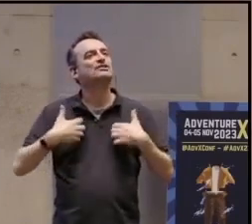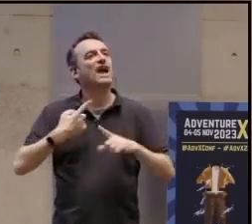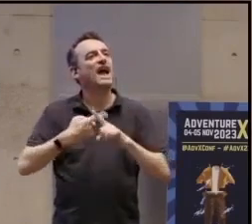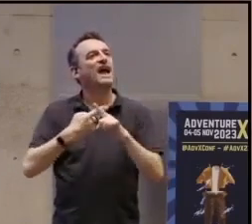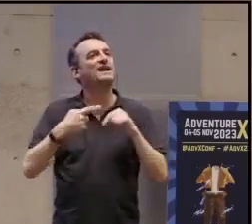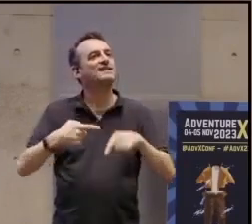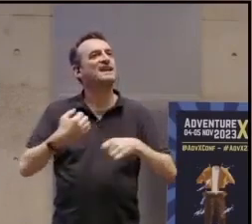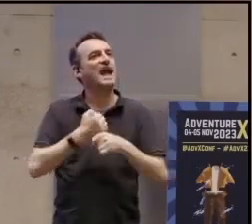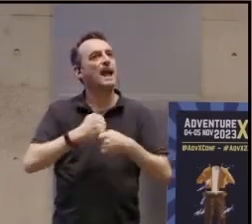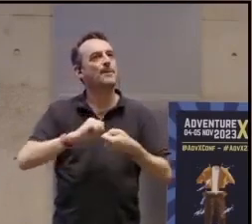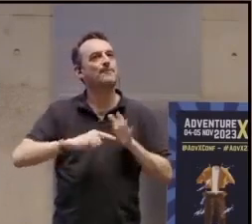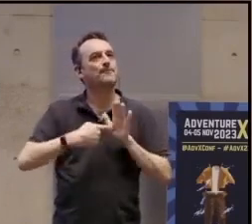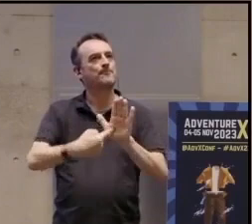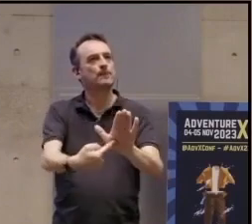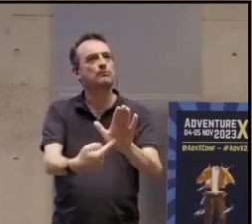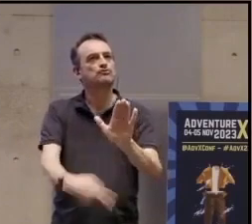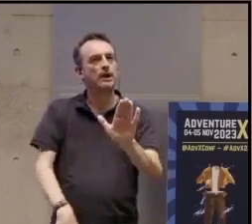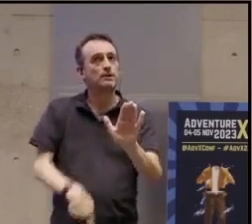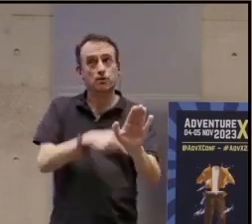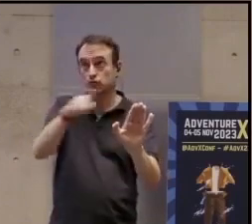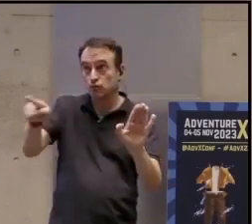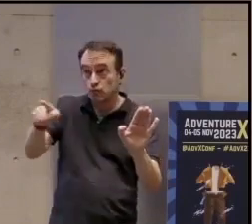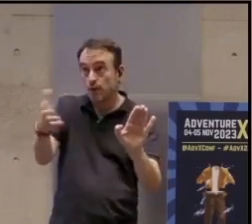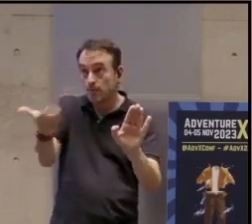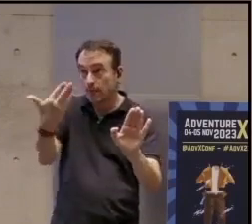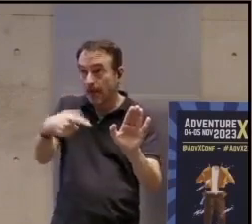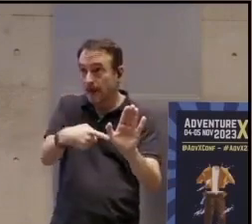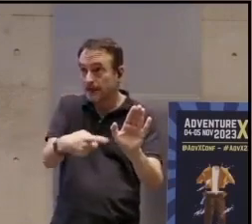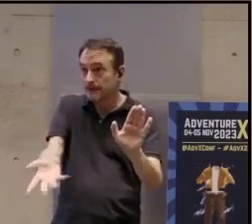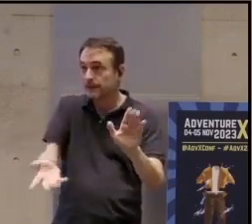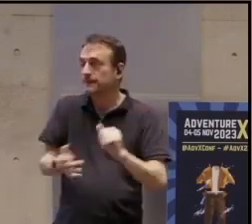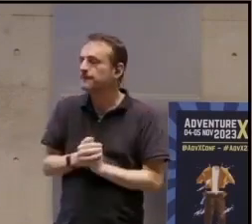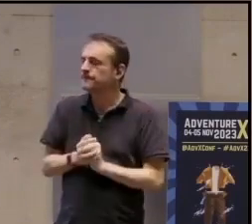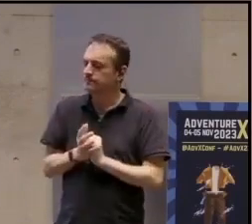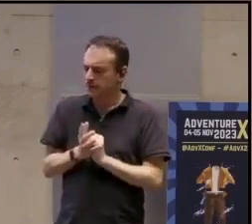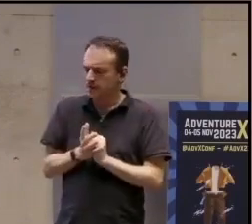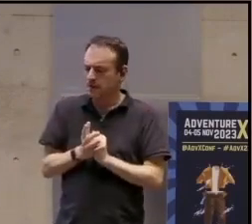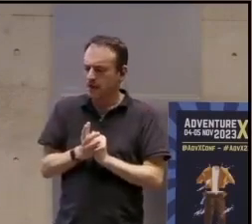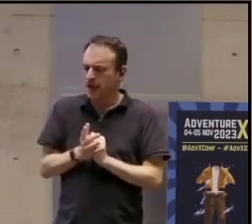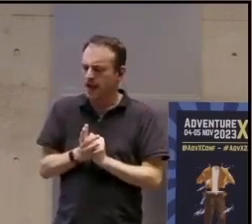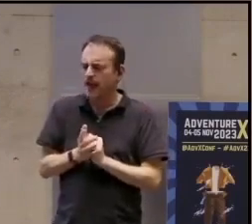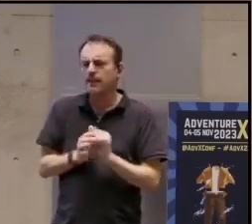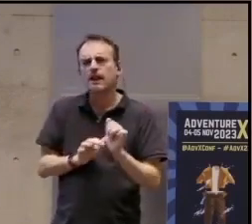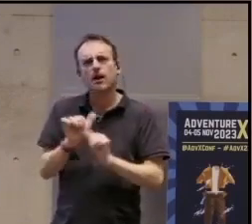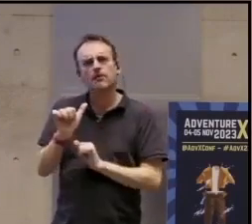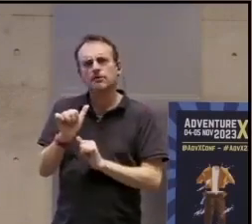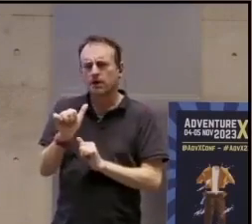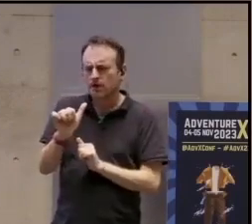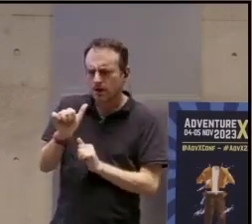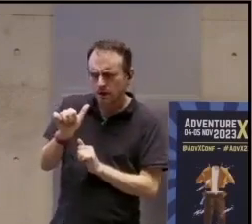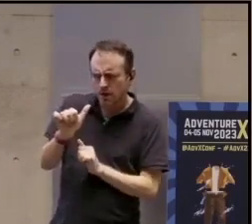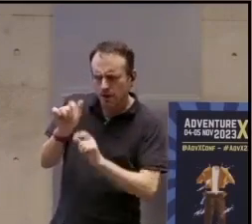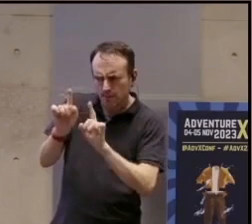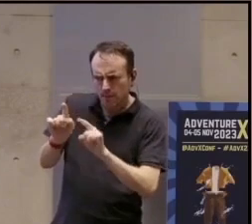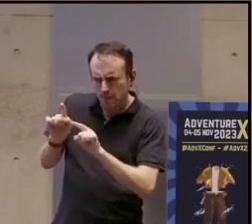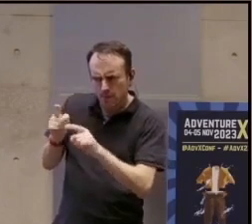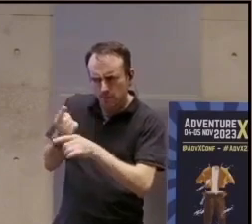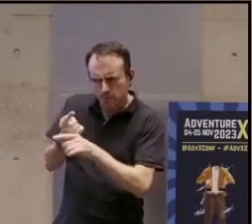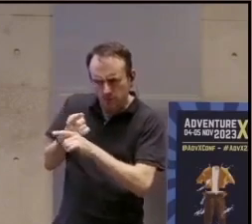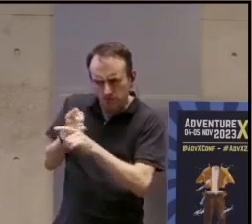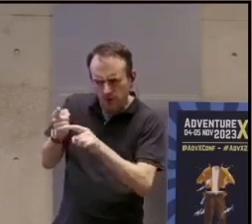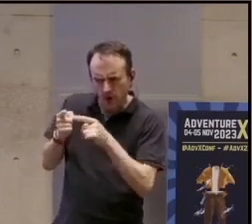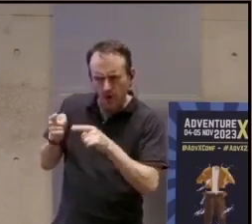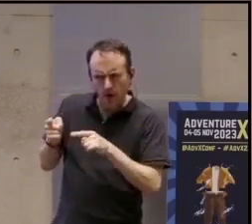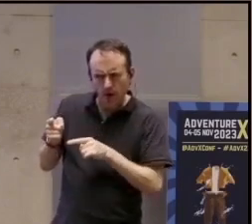have played it. And when we were talking to people, this conversation often came up about